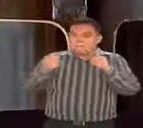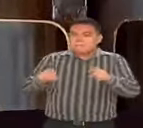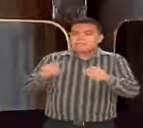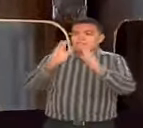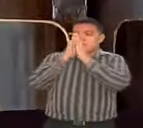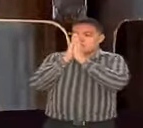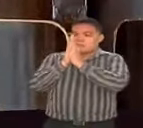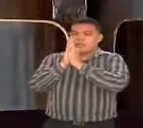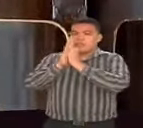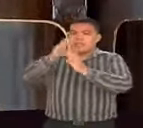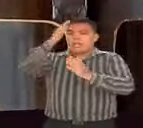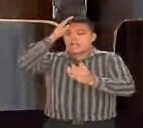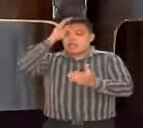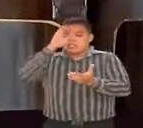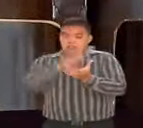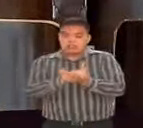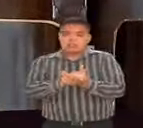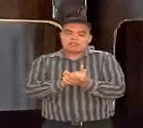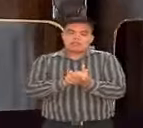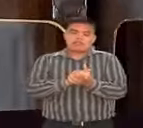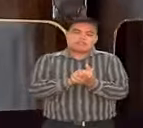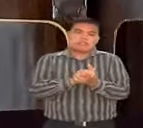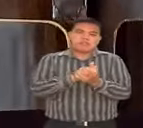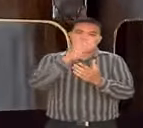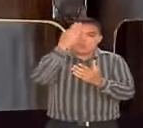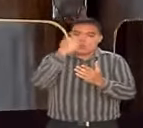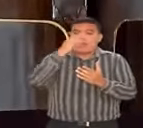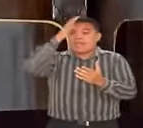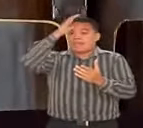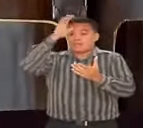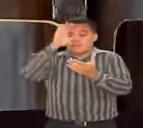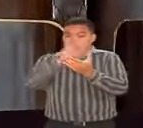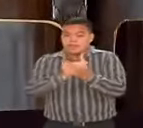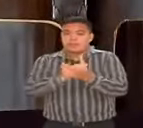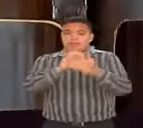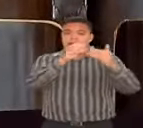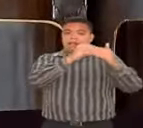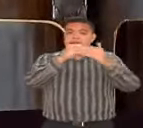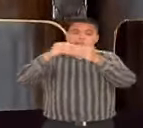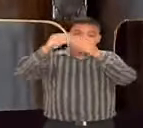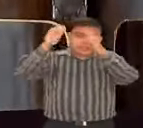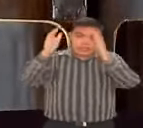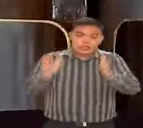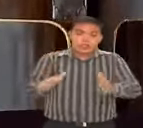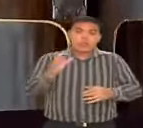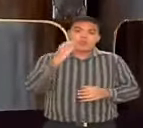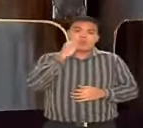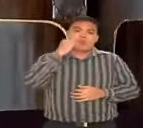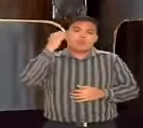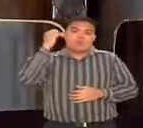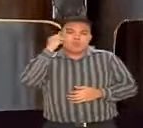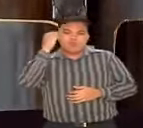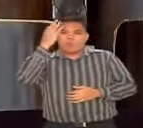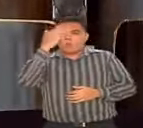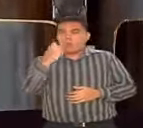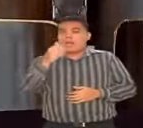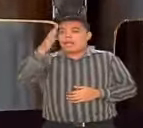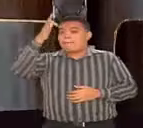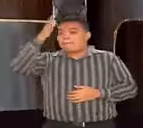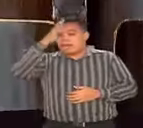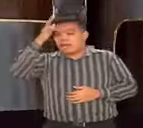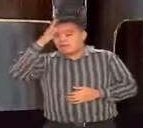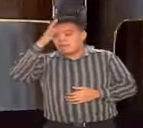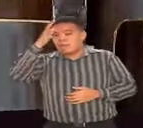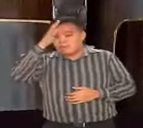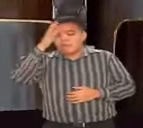tasked the responsibility, the position of leadership in the home. dili mo manubag sa home, ang manubag sa home,